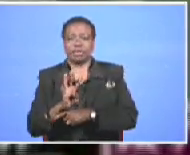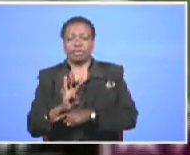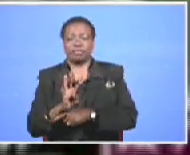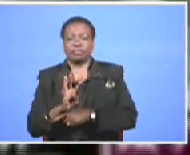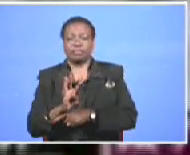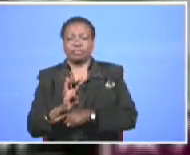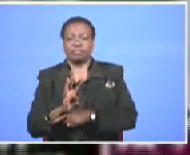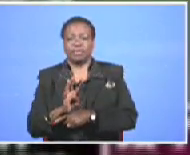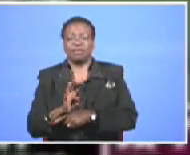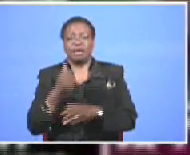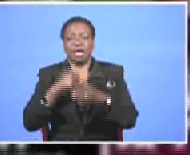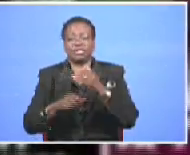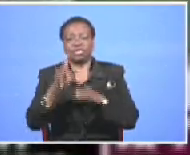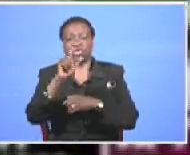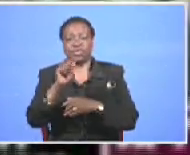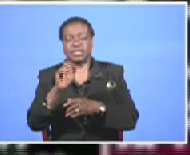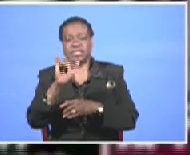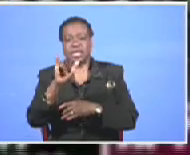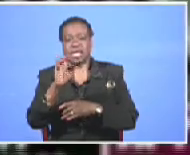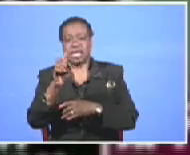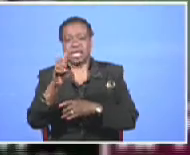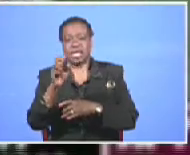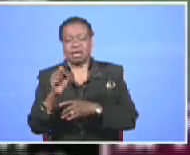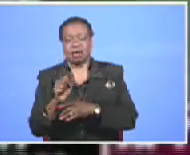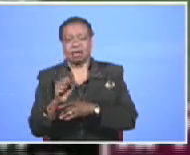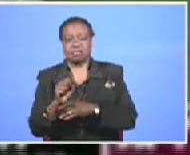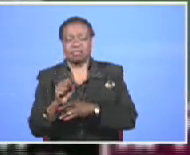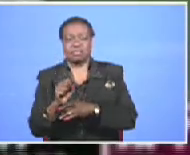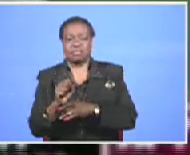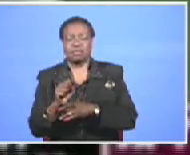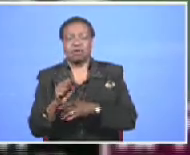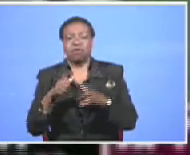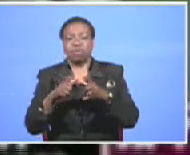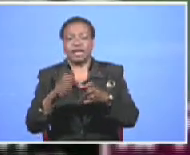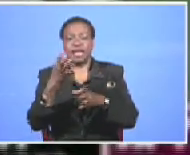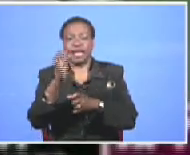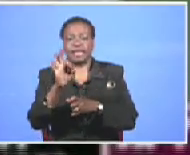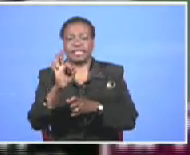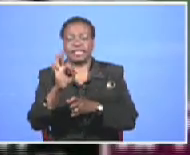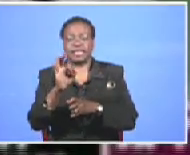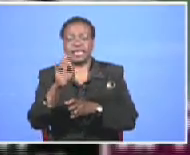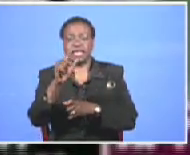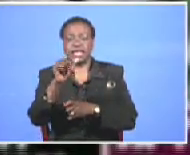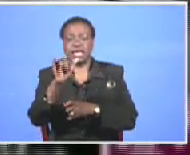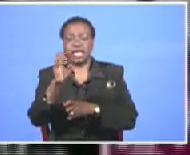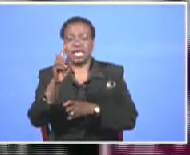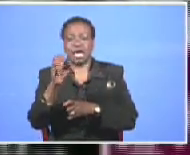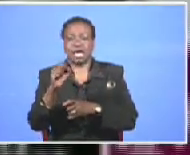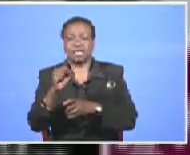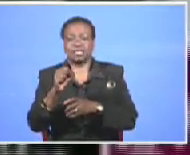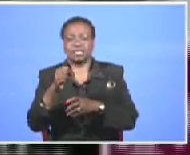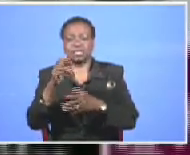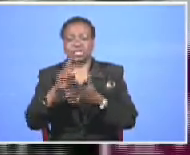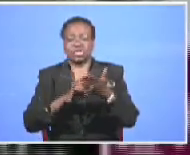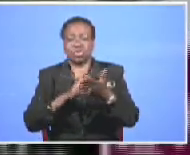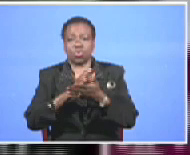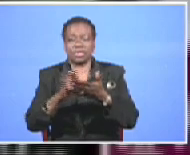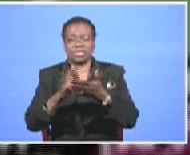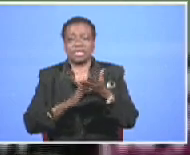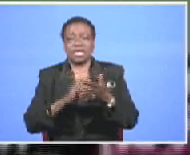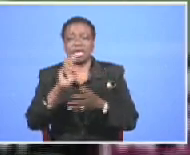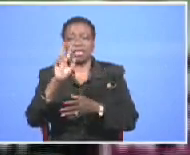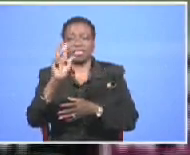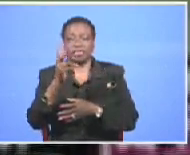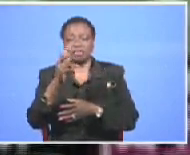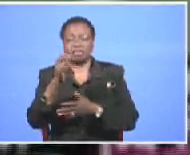for 120 yards, in addition to running for a 19-yard score. Now, the victory gave Cincinnati its third 11-win season in